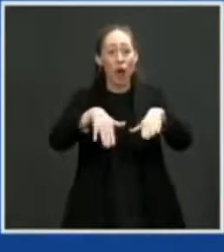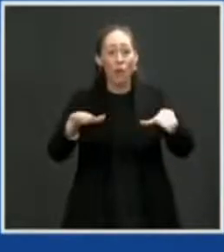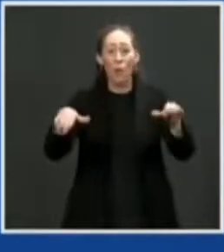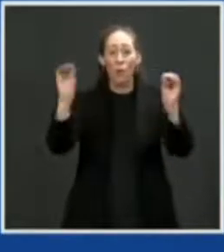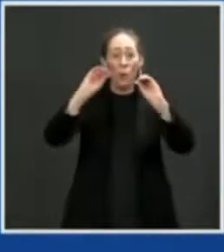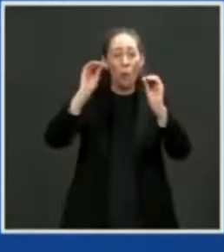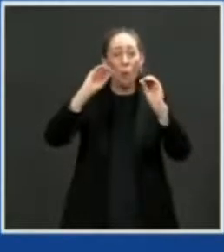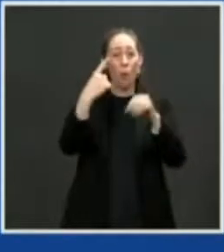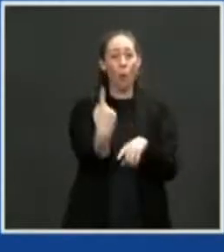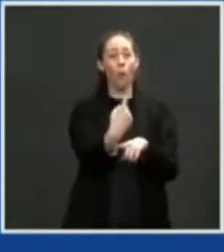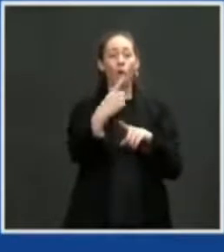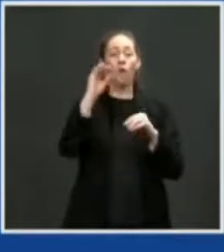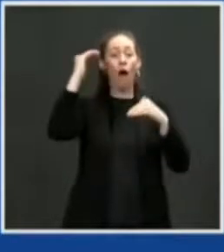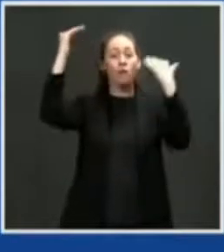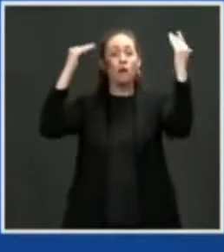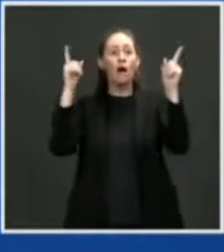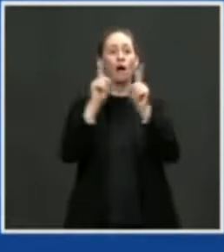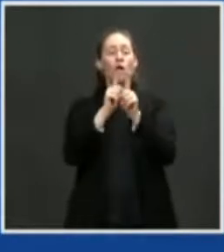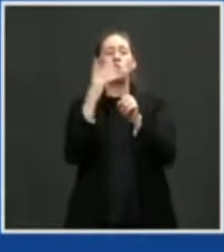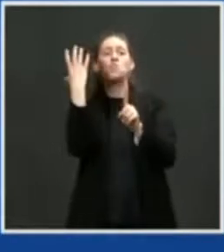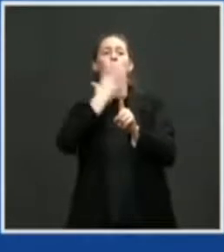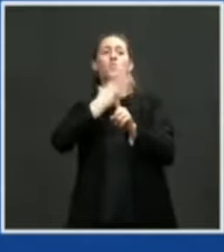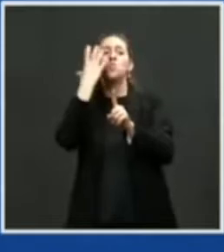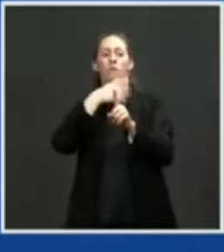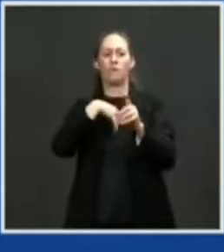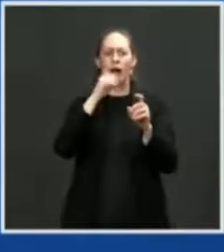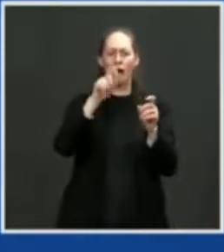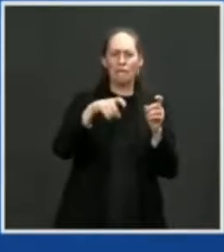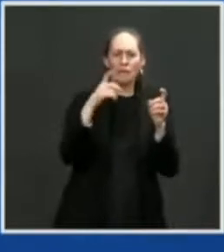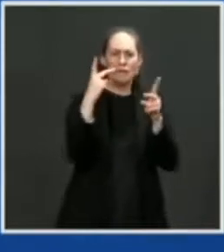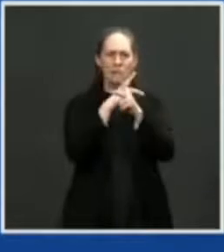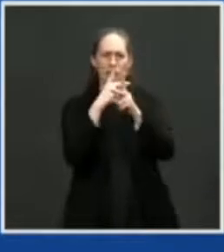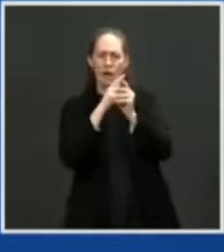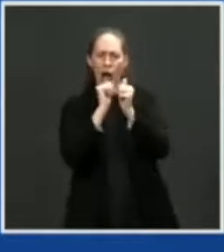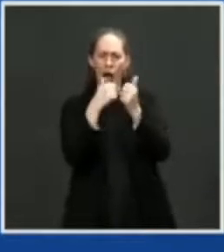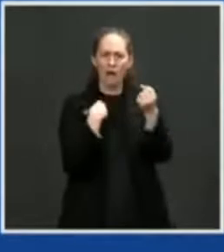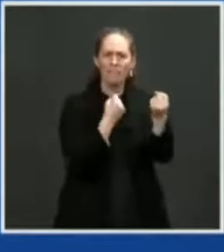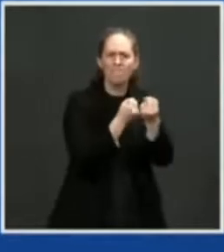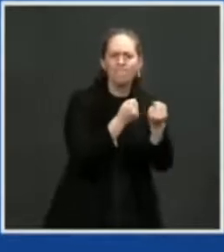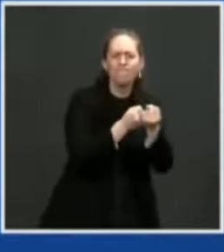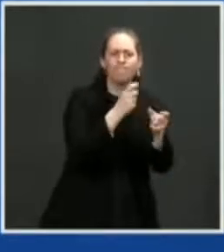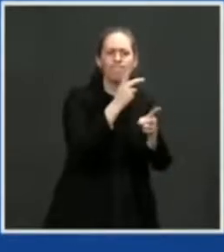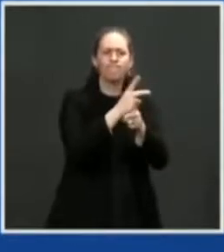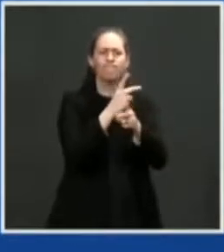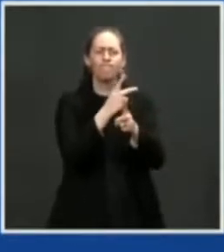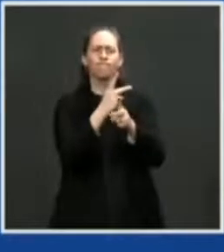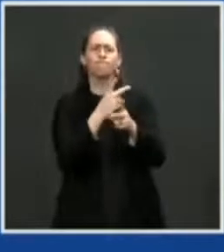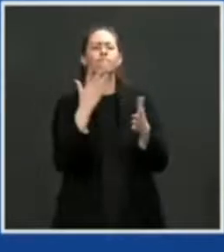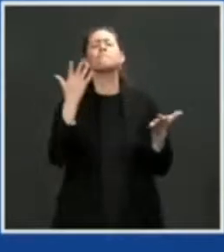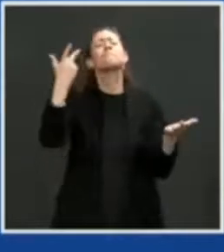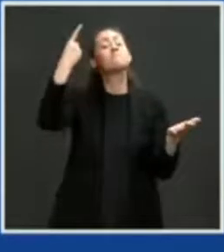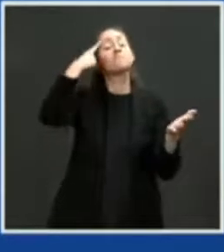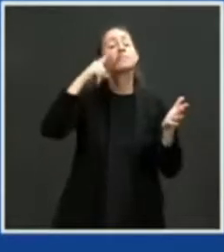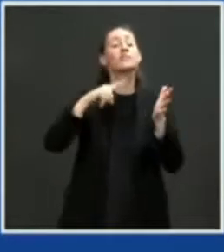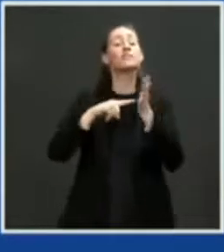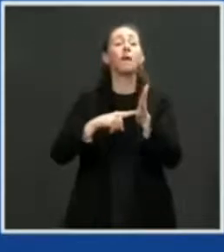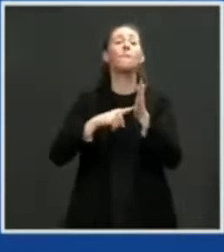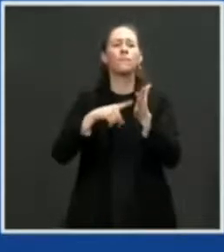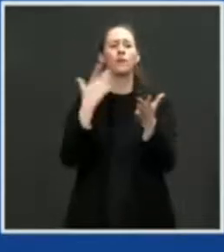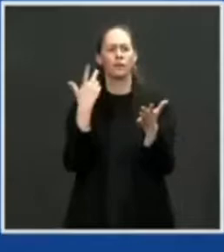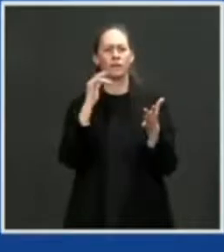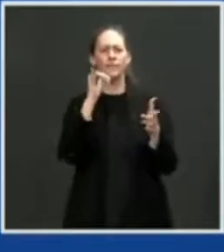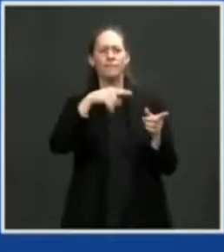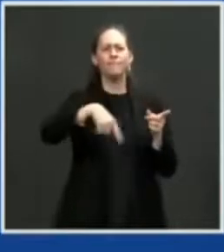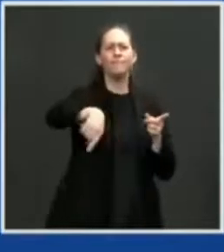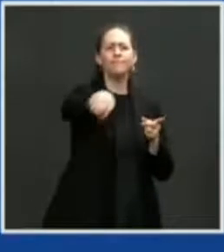was dismantled. Moving rapidly upstairs. For example, of all the children who are coming across the border, over 70% are either